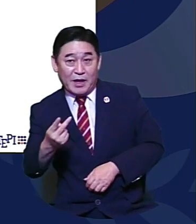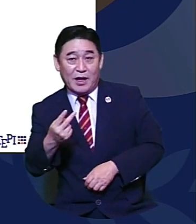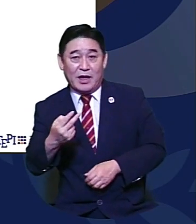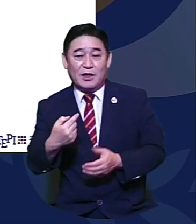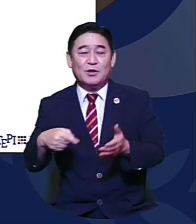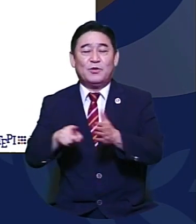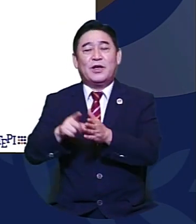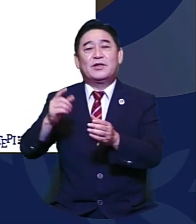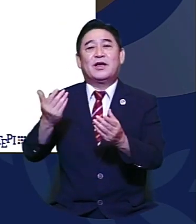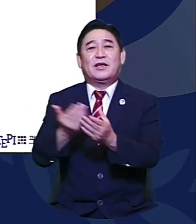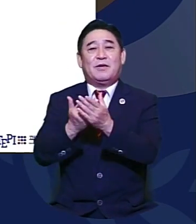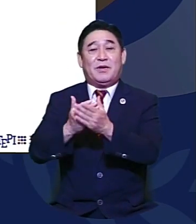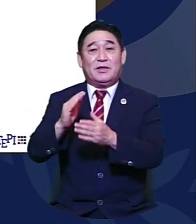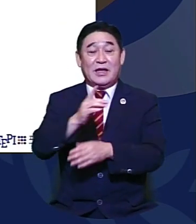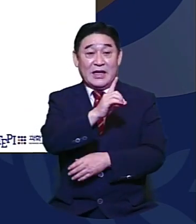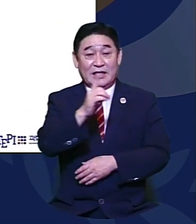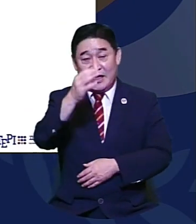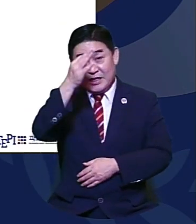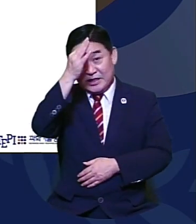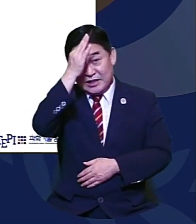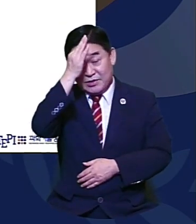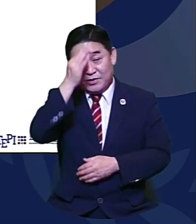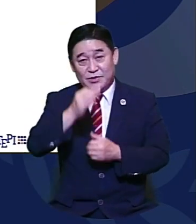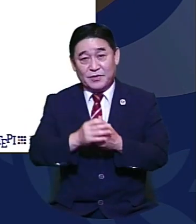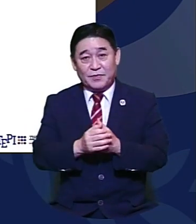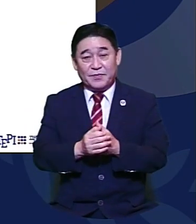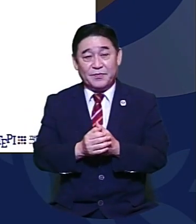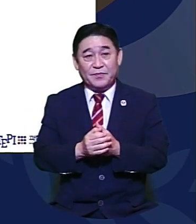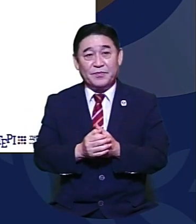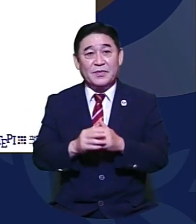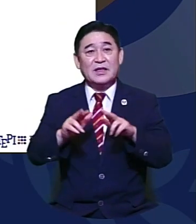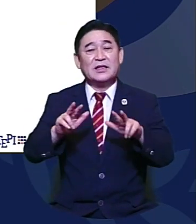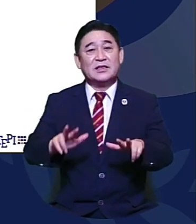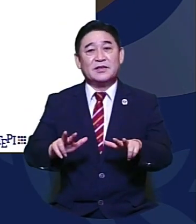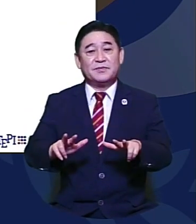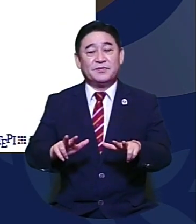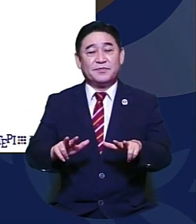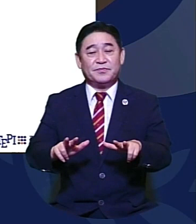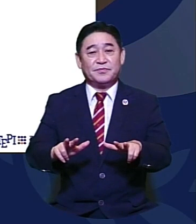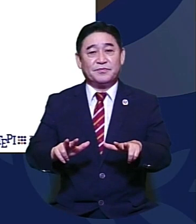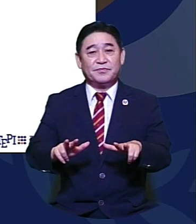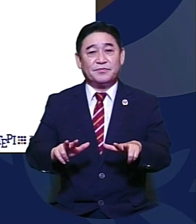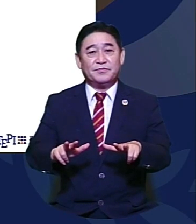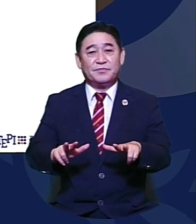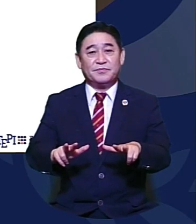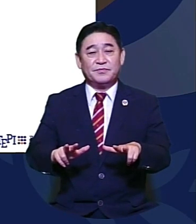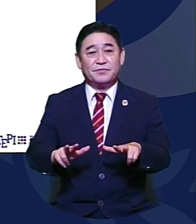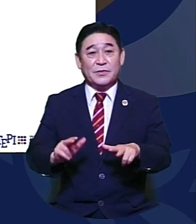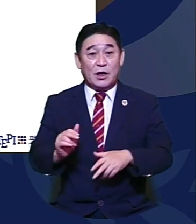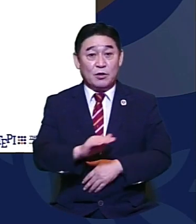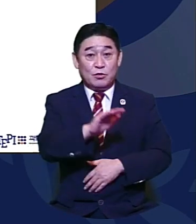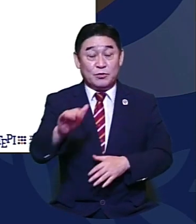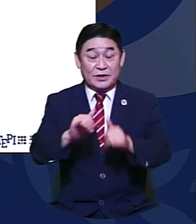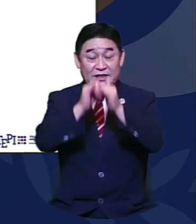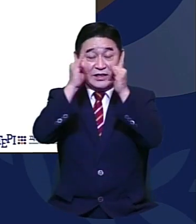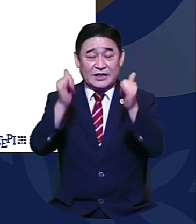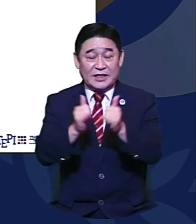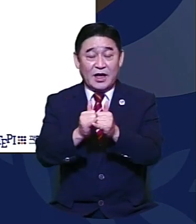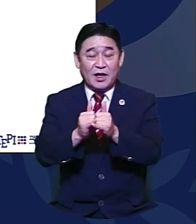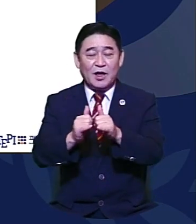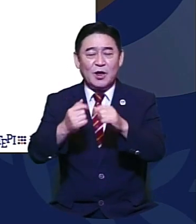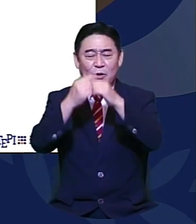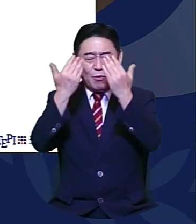technology will reshape and is currently reshaping everything in our society: